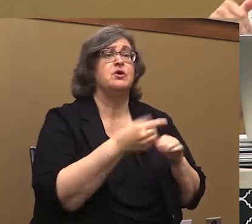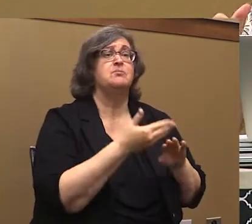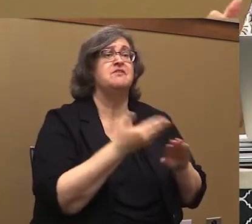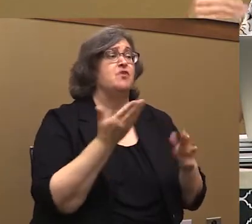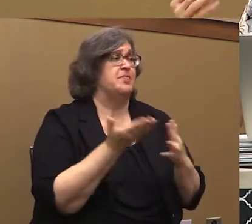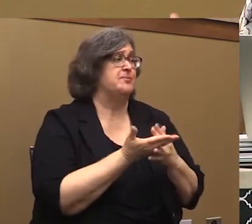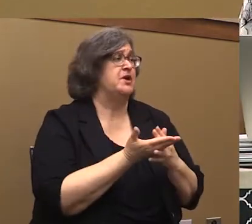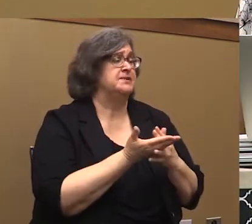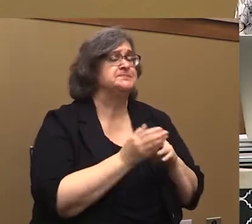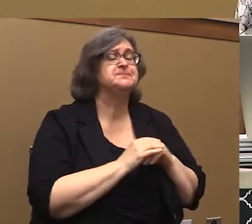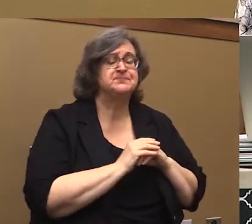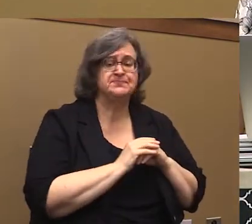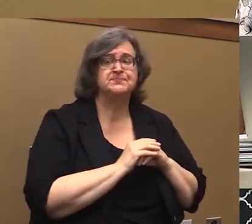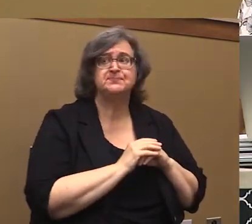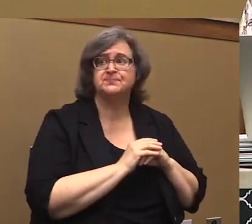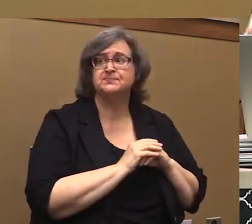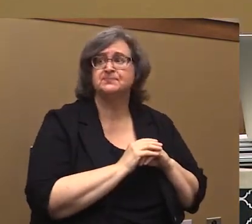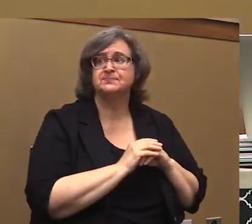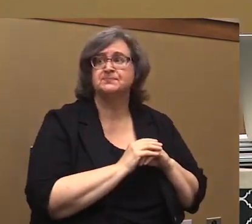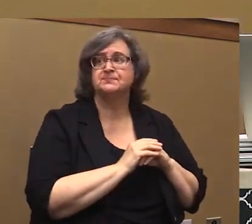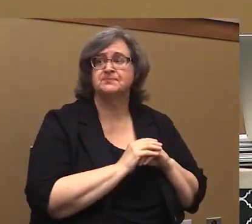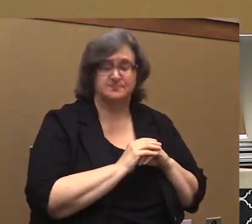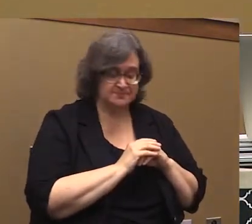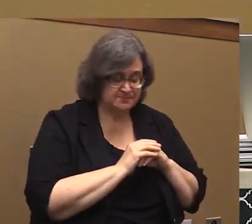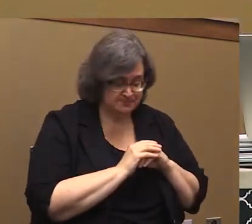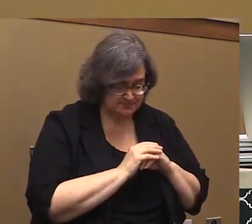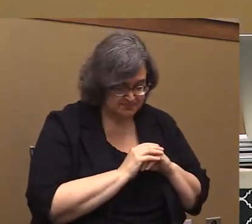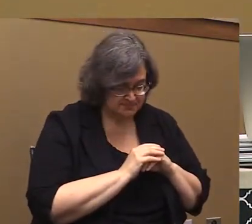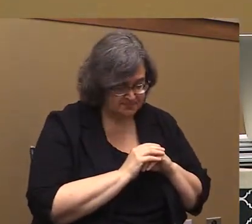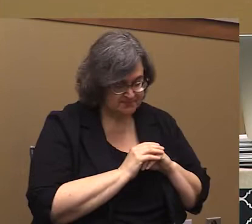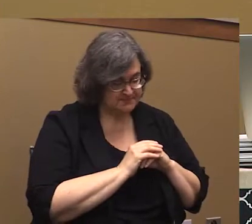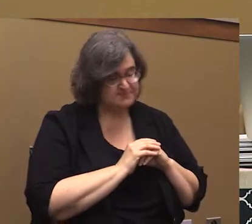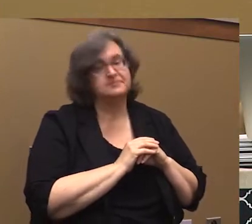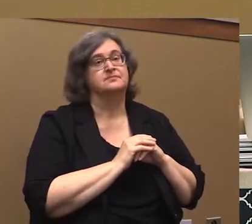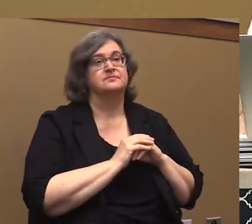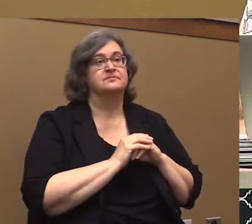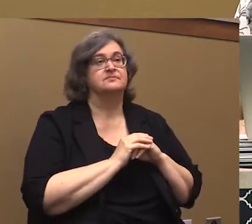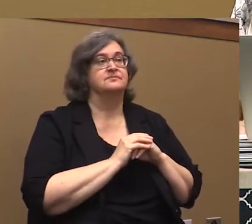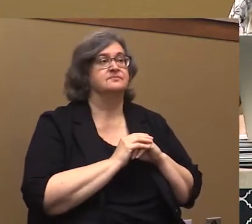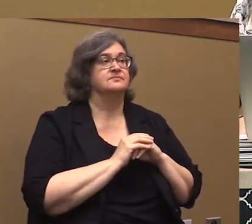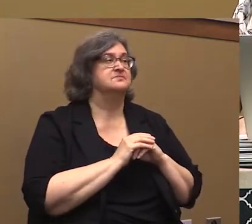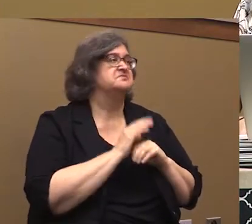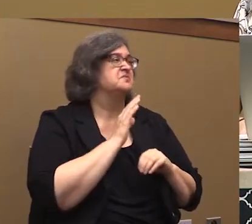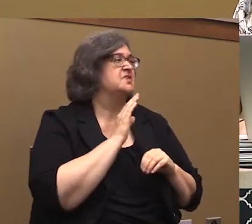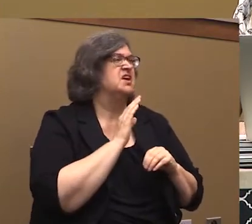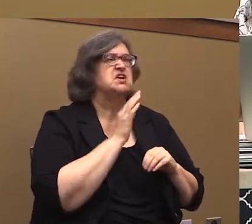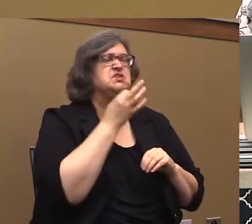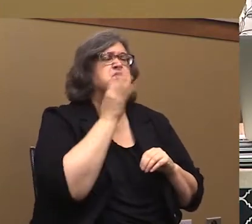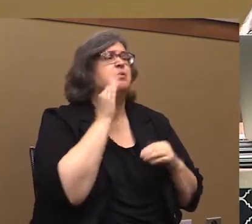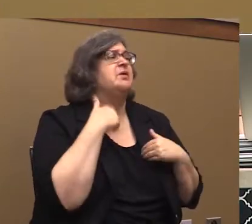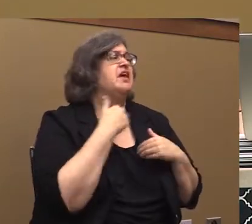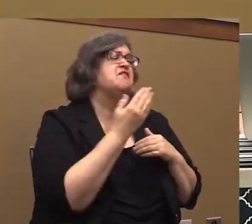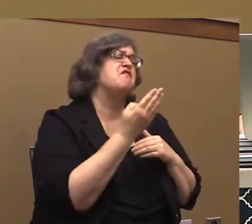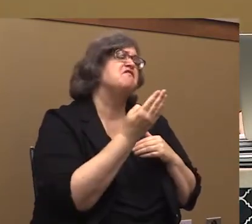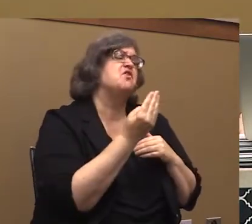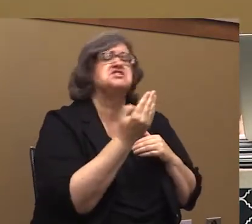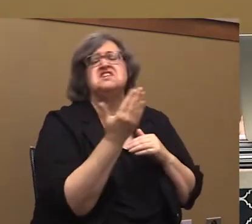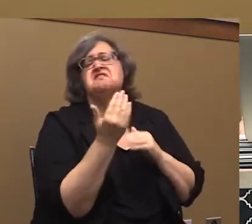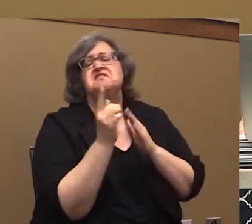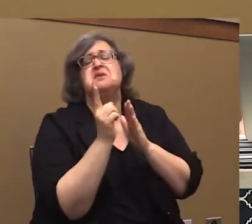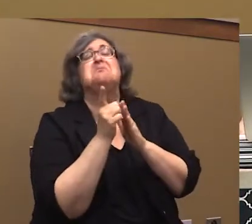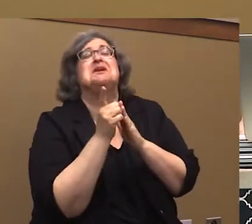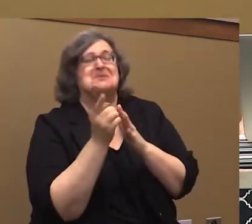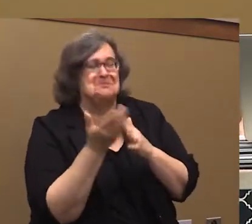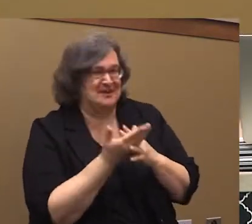you before we took a little 14, 15-minute break, I think